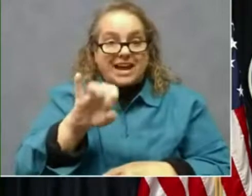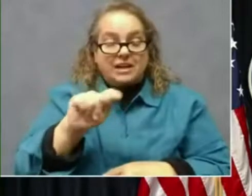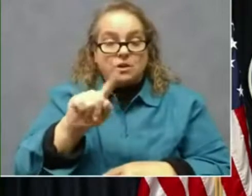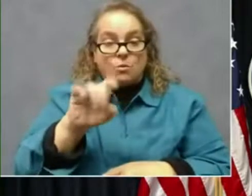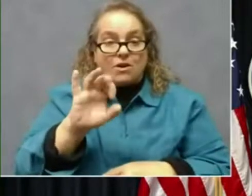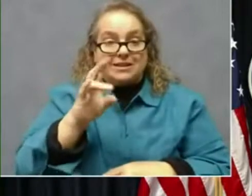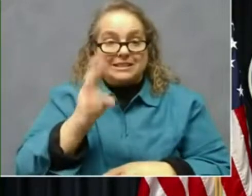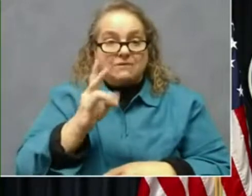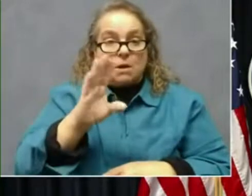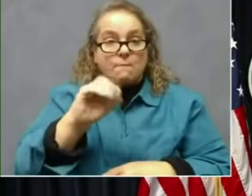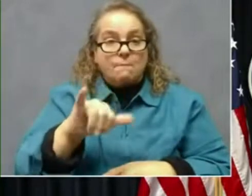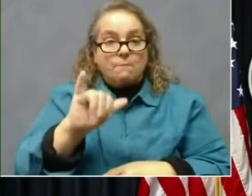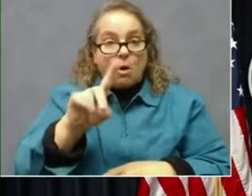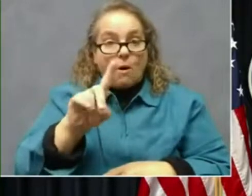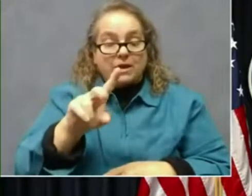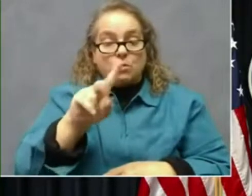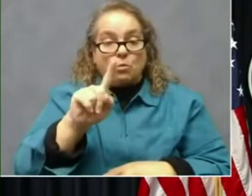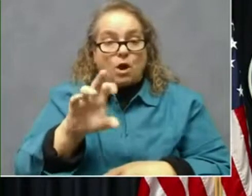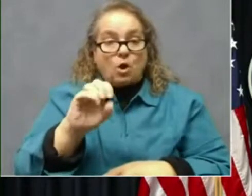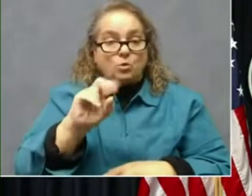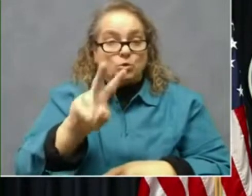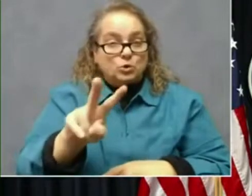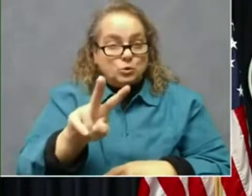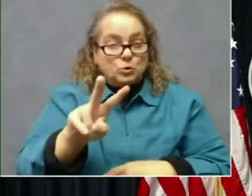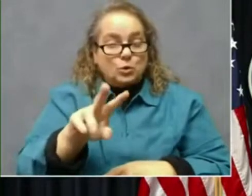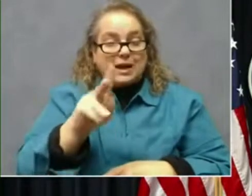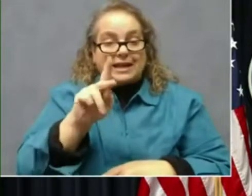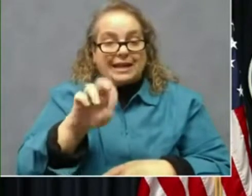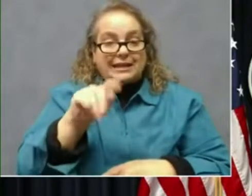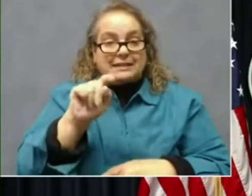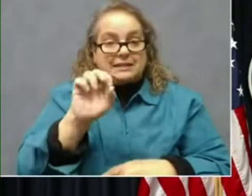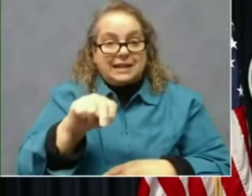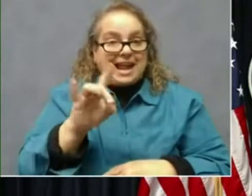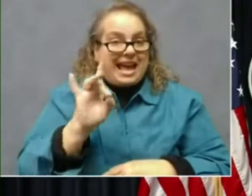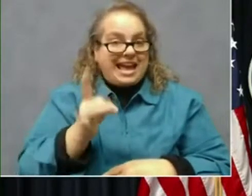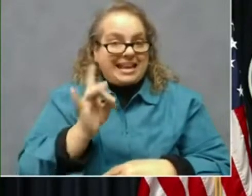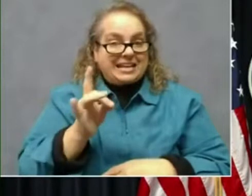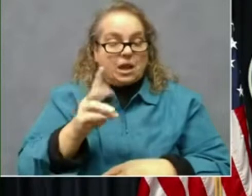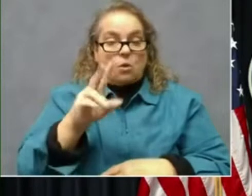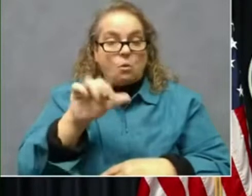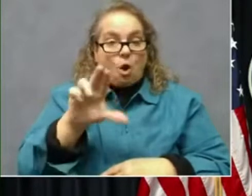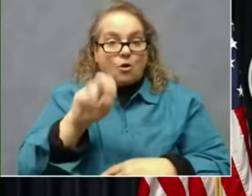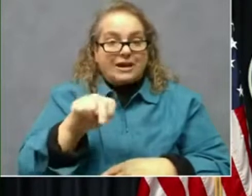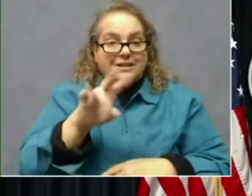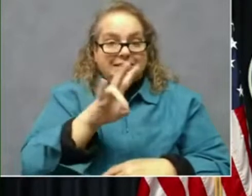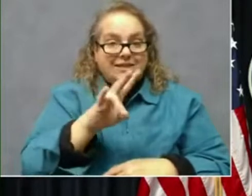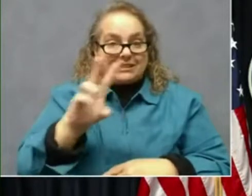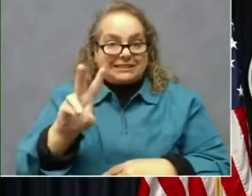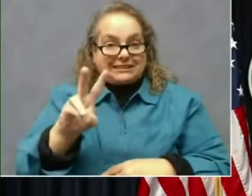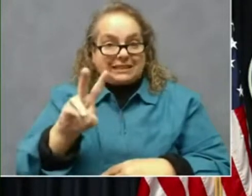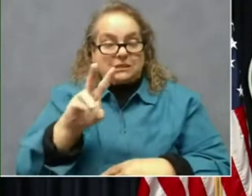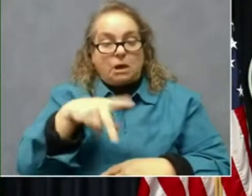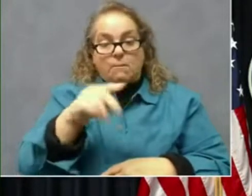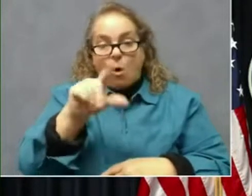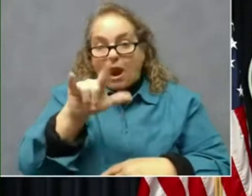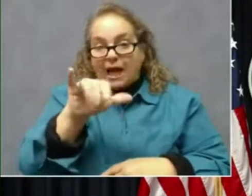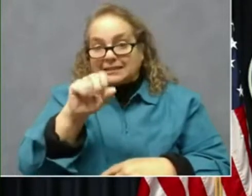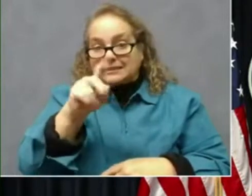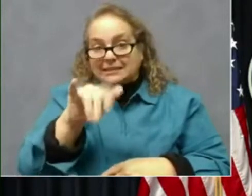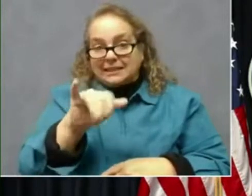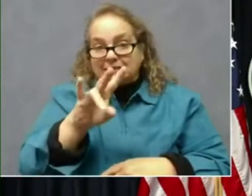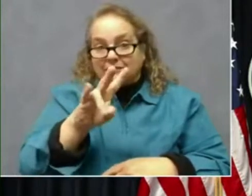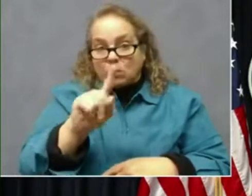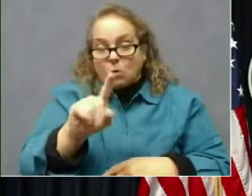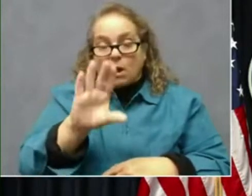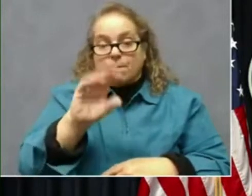Boyd, 102 cases. Kenton, 80. Warren, 76. Pulaski, 71. Boone,